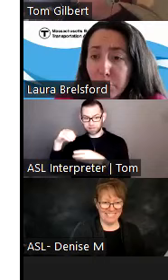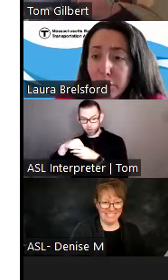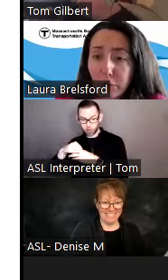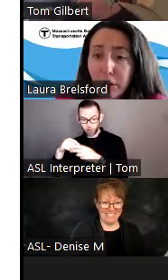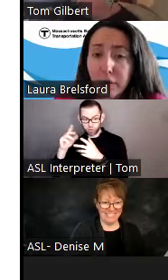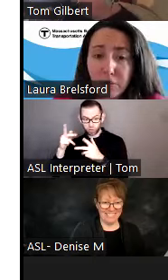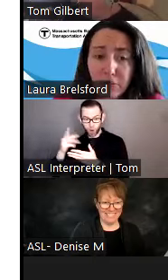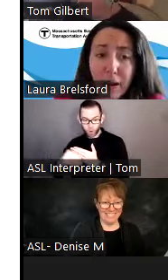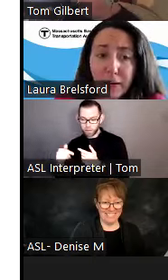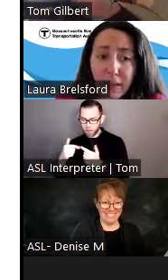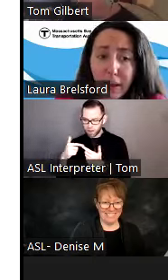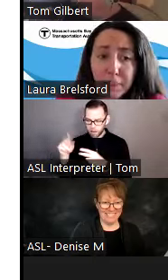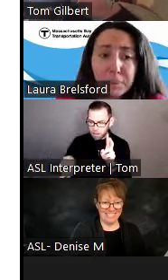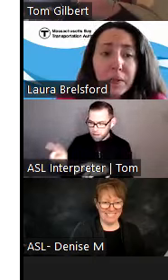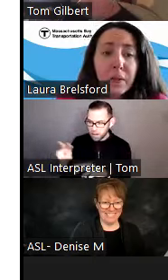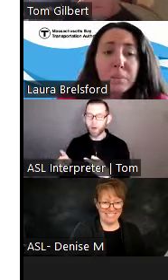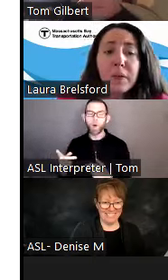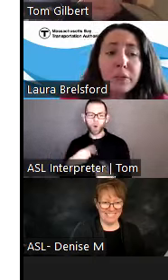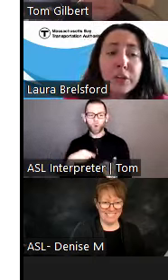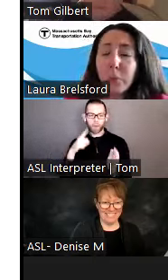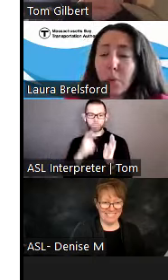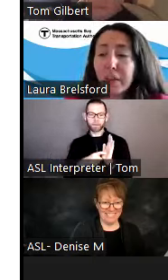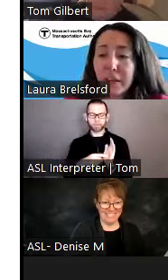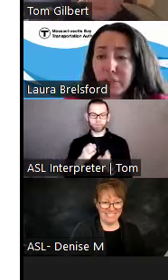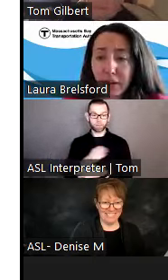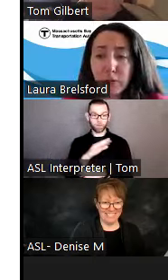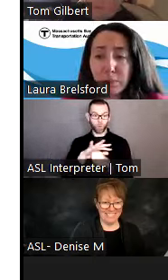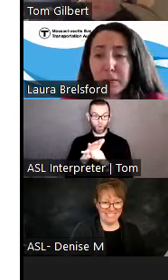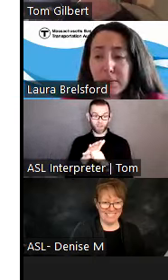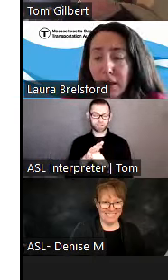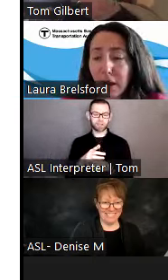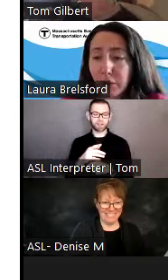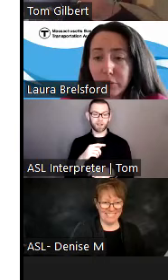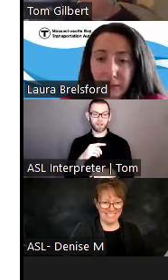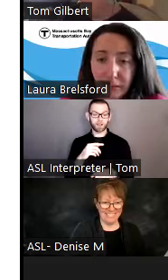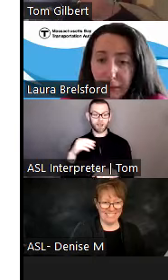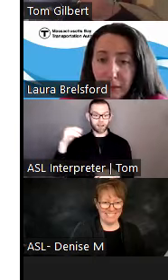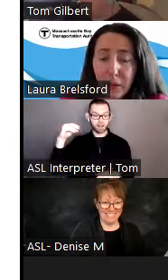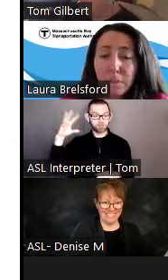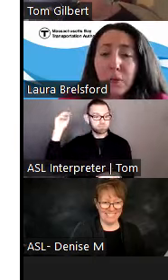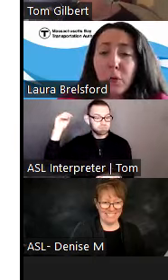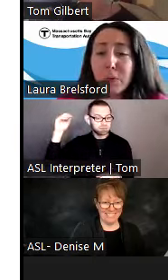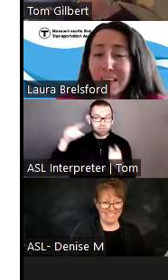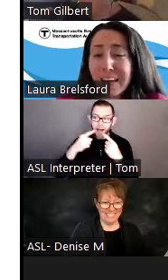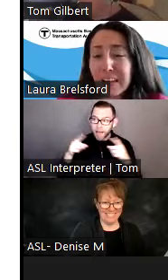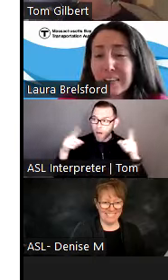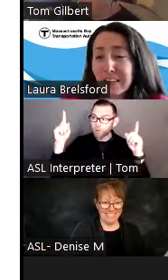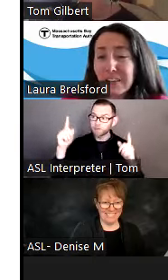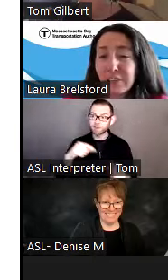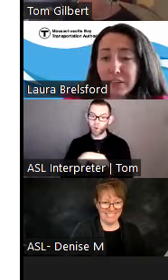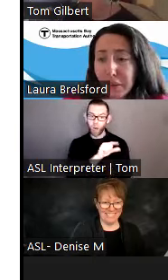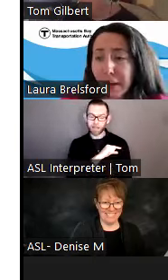slightly before COVID the fact that the quality of announcements on the red line was